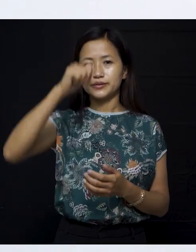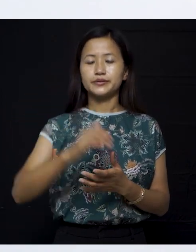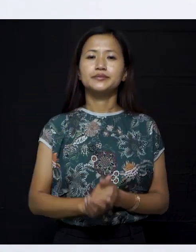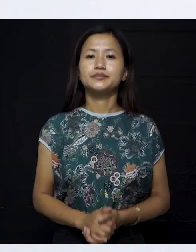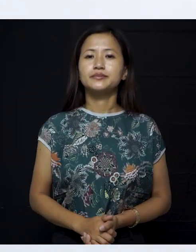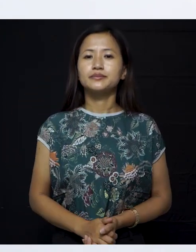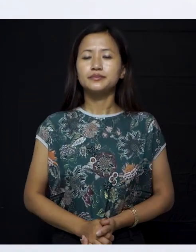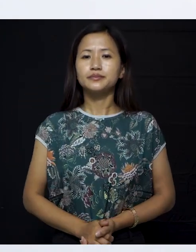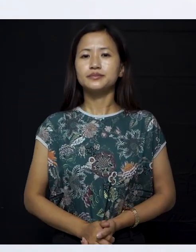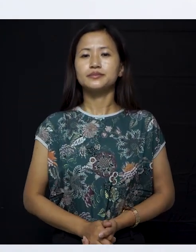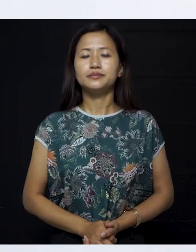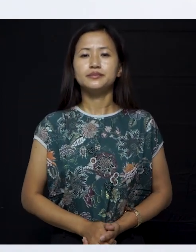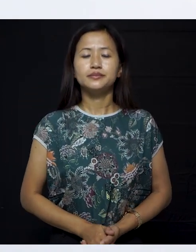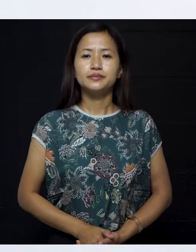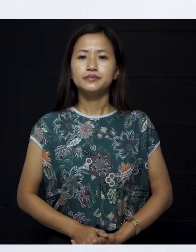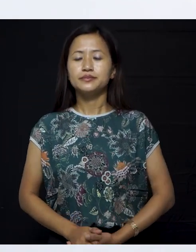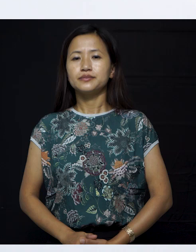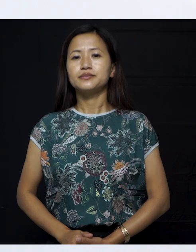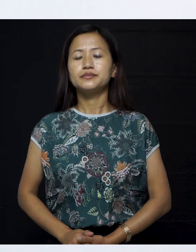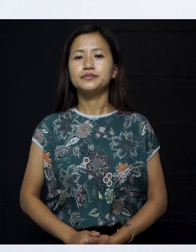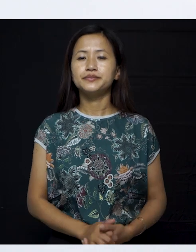right? So